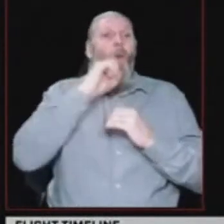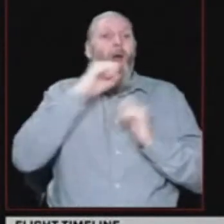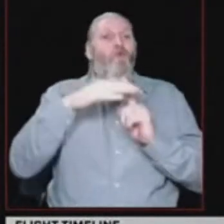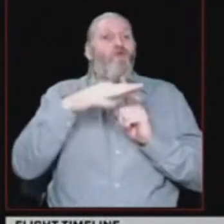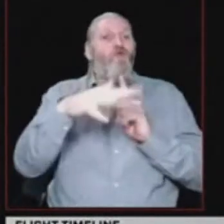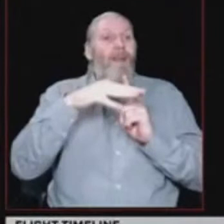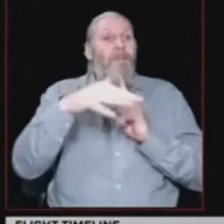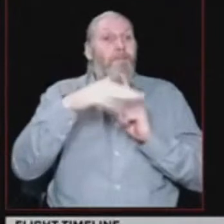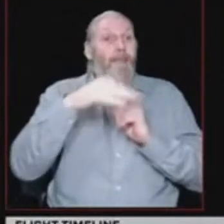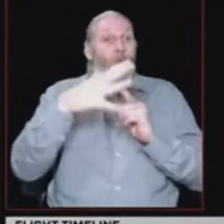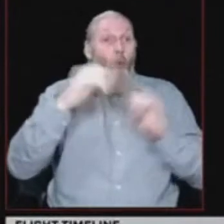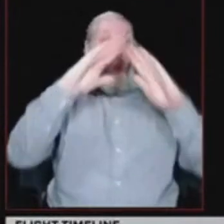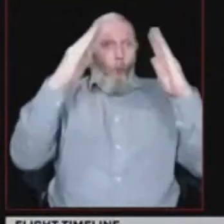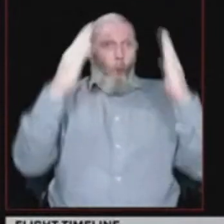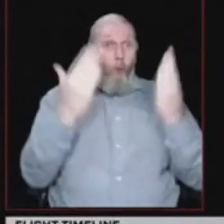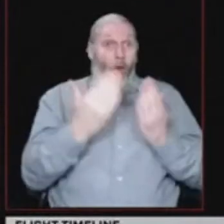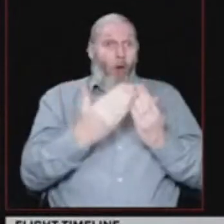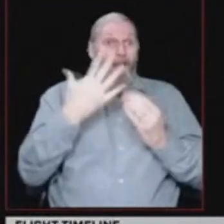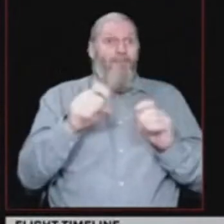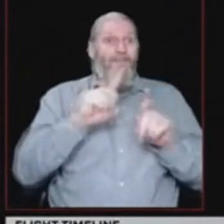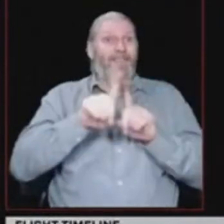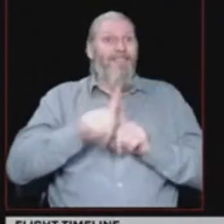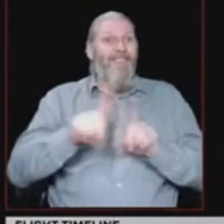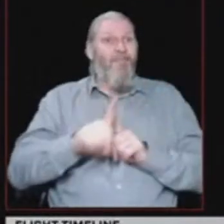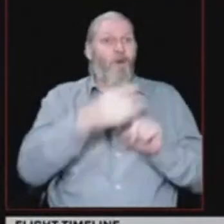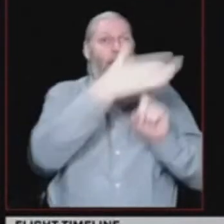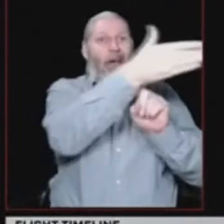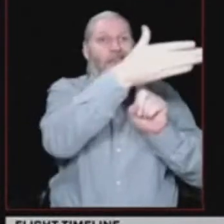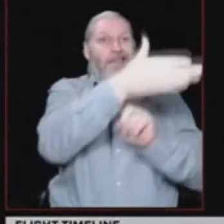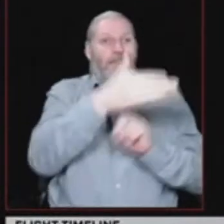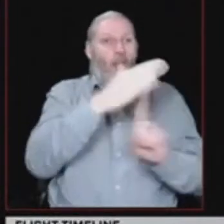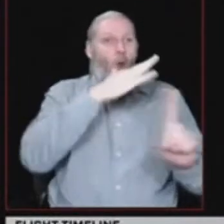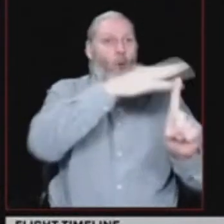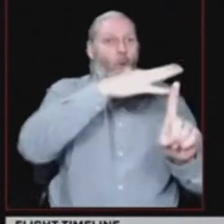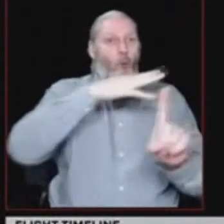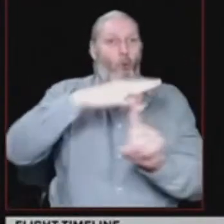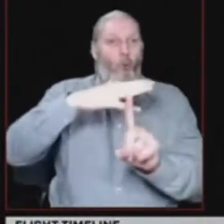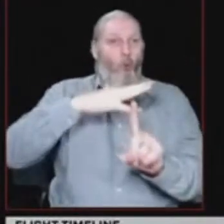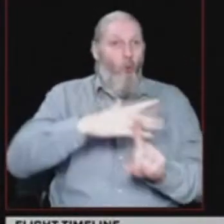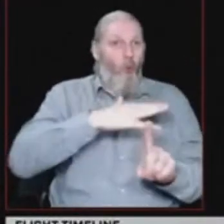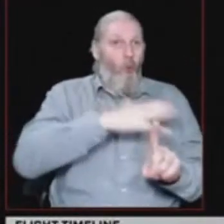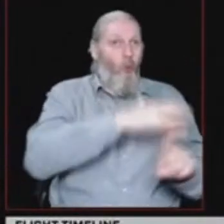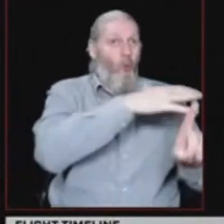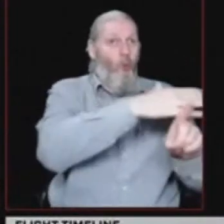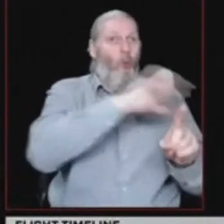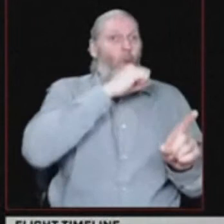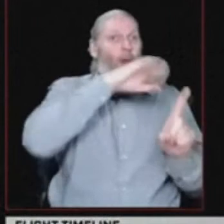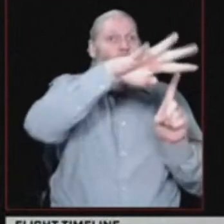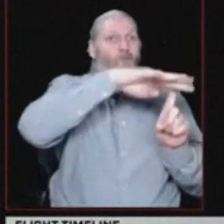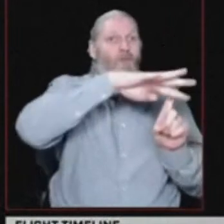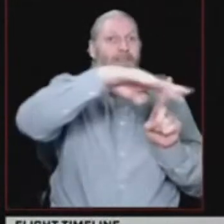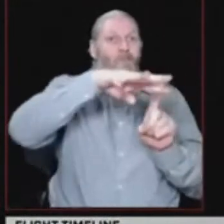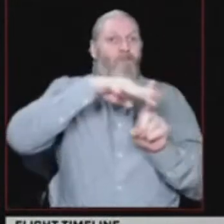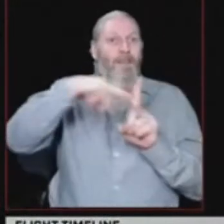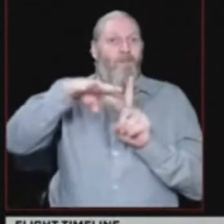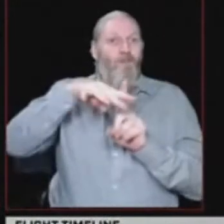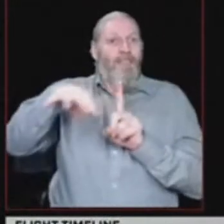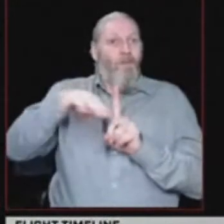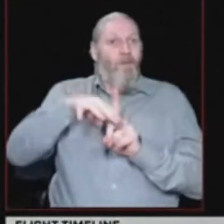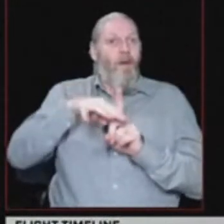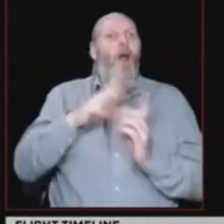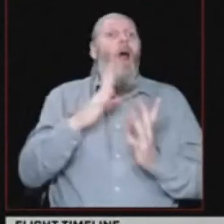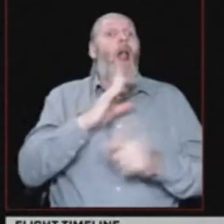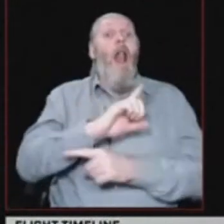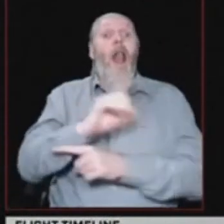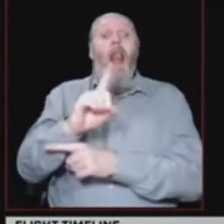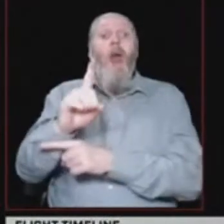globe as we fly our trajectory to orbit. We will show some graphics a little later in the program that